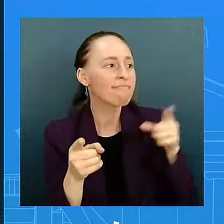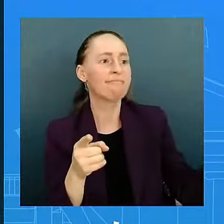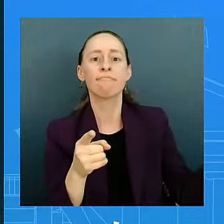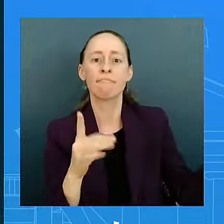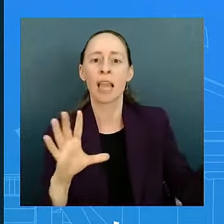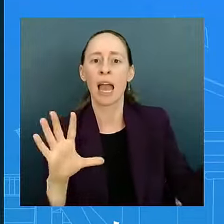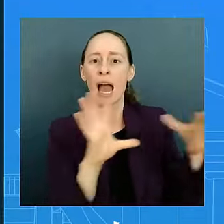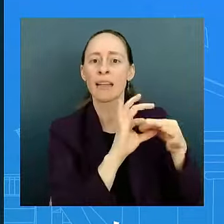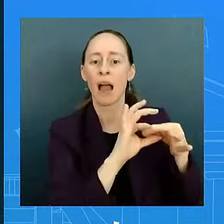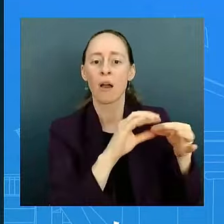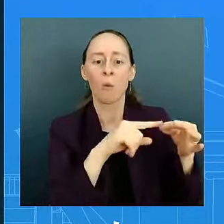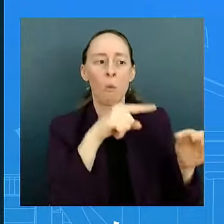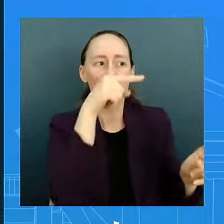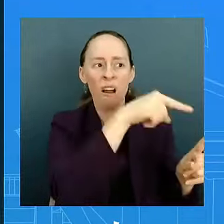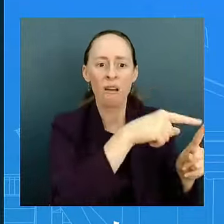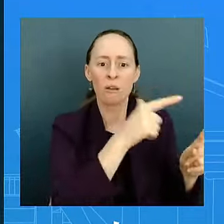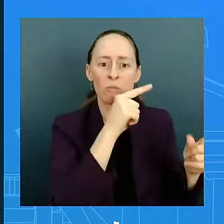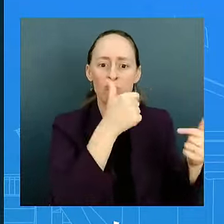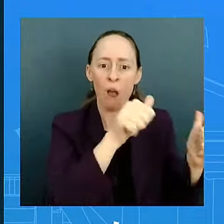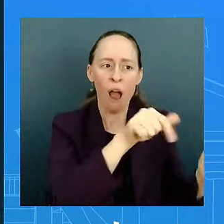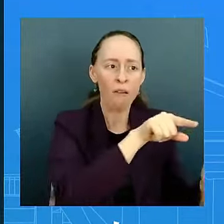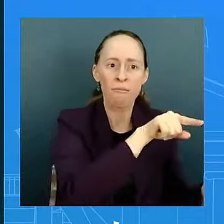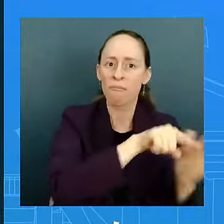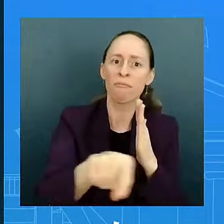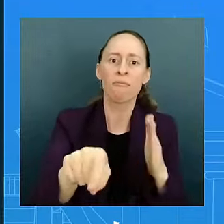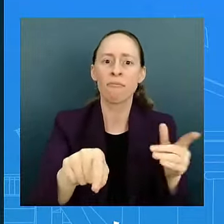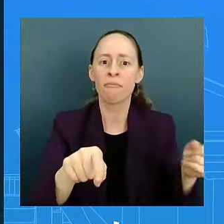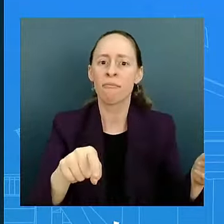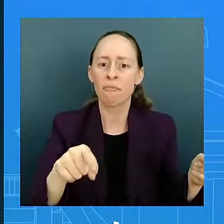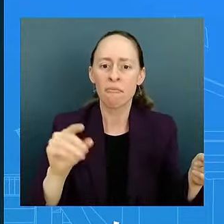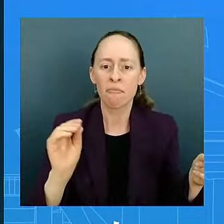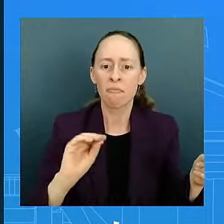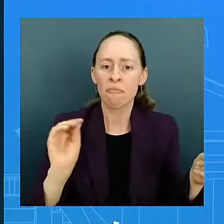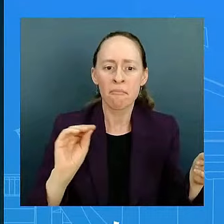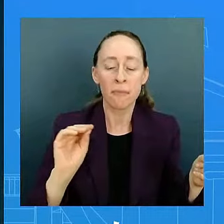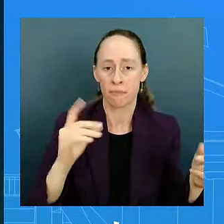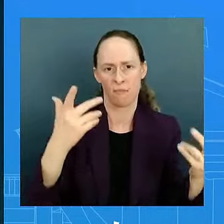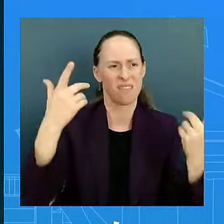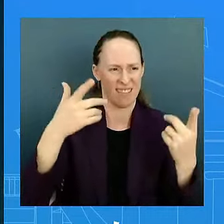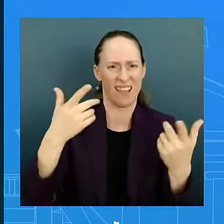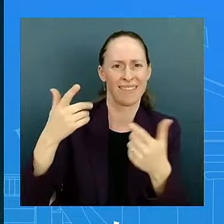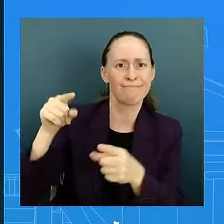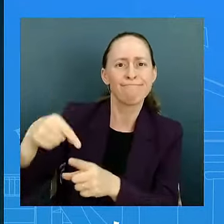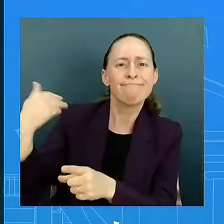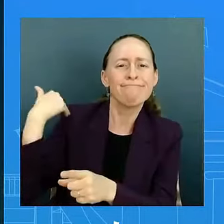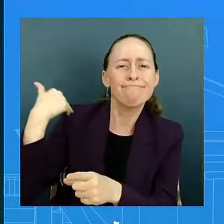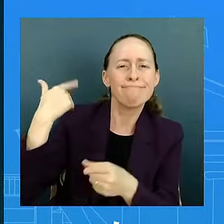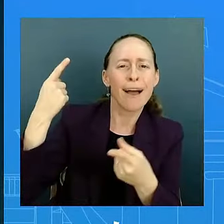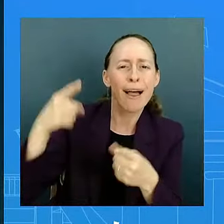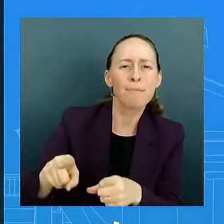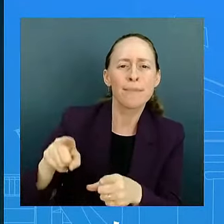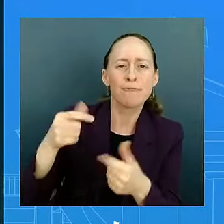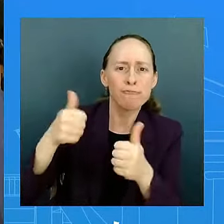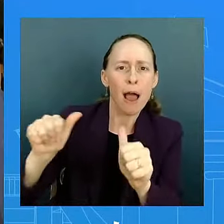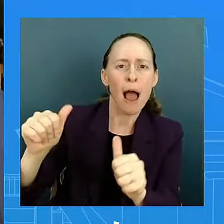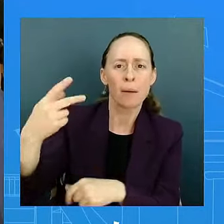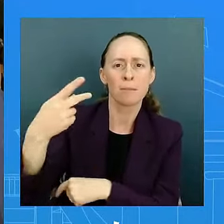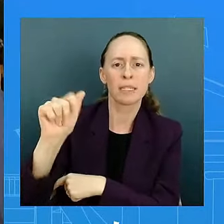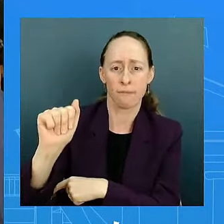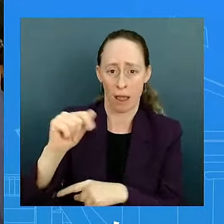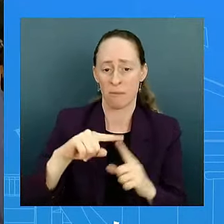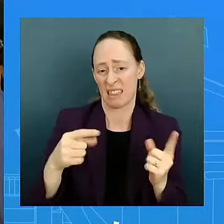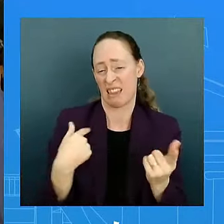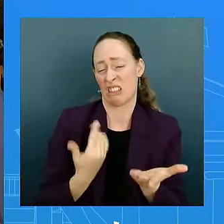President Trump that happened in Butler, Pennsylvania. But anything else, that is something that I would have to refer to Department of Justice.